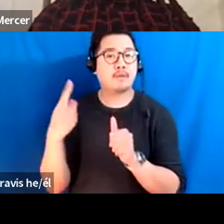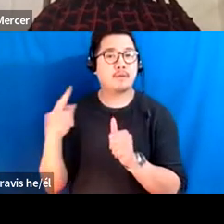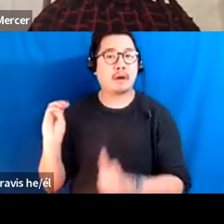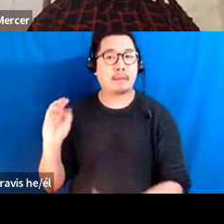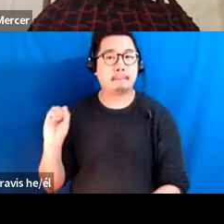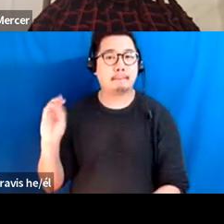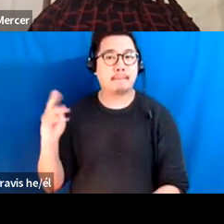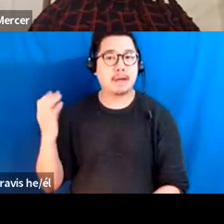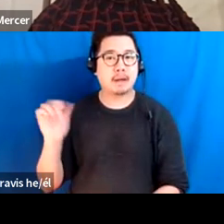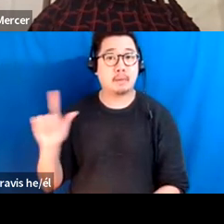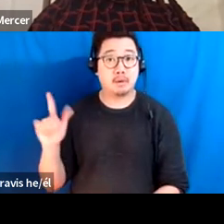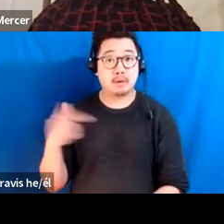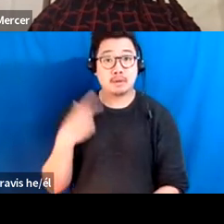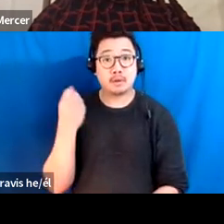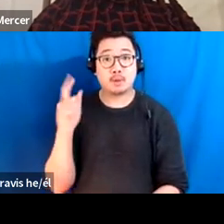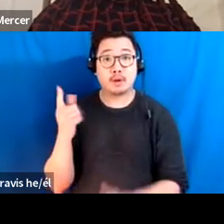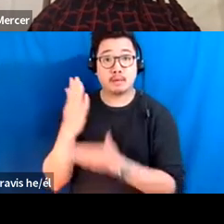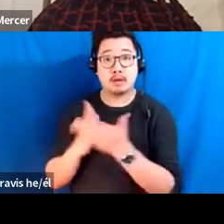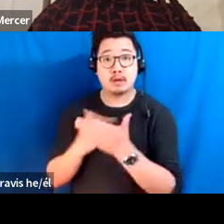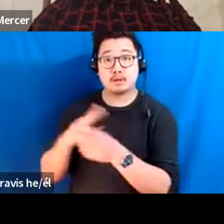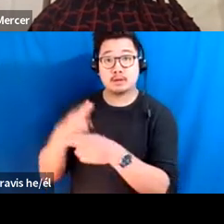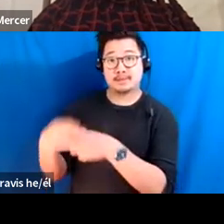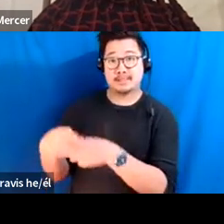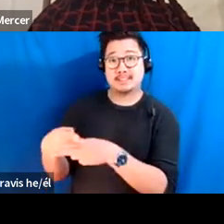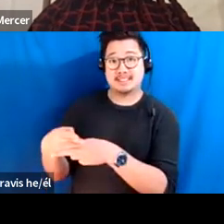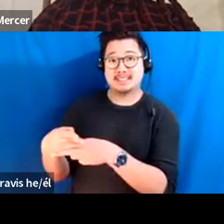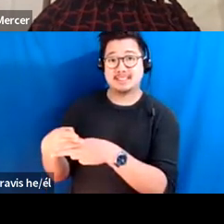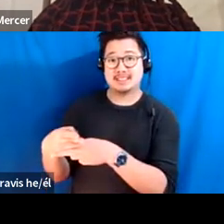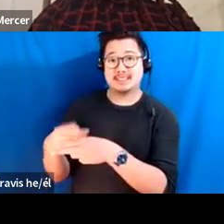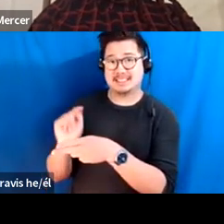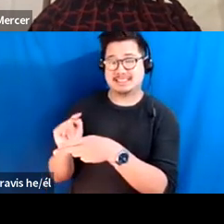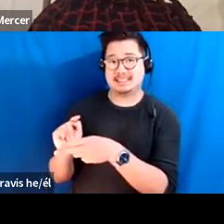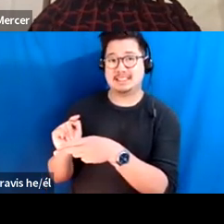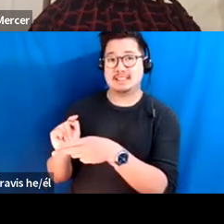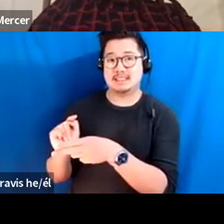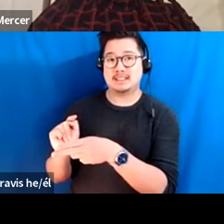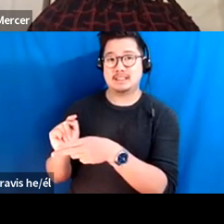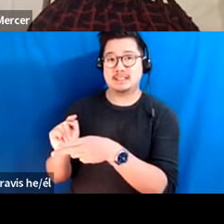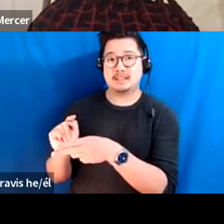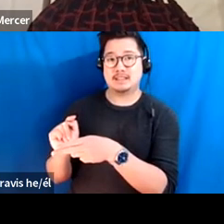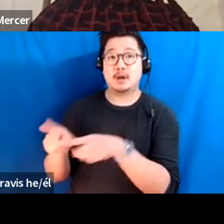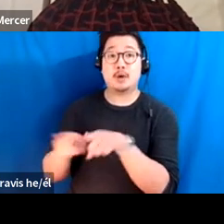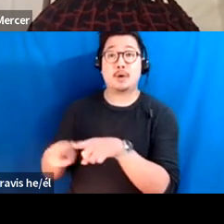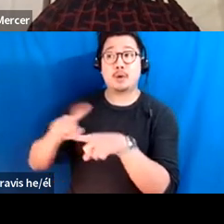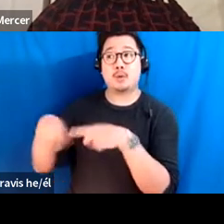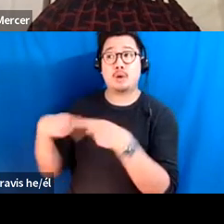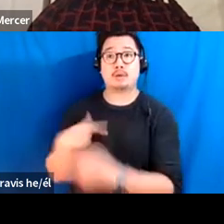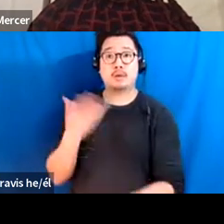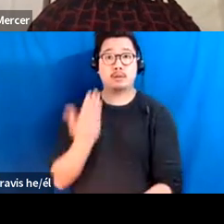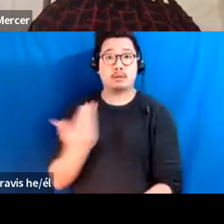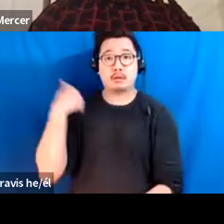um i know that one of the pieces that you mentioned just recently just now and also when this was presented back in